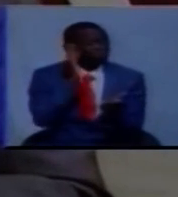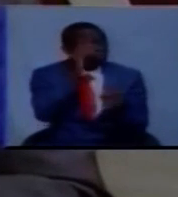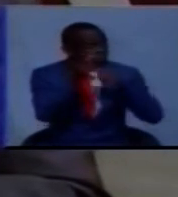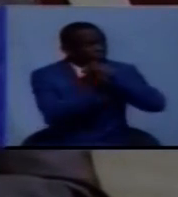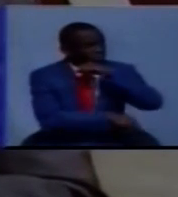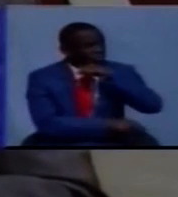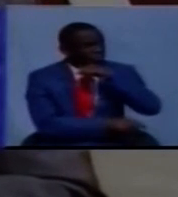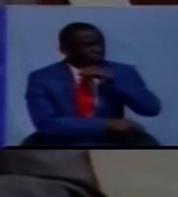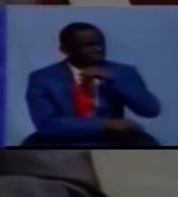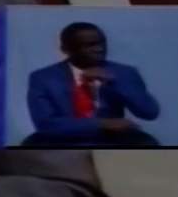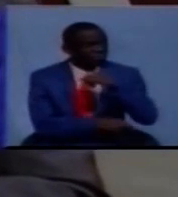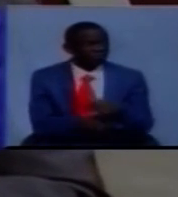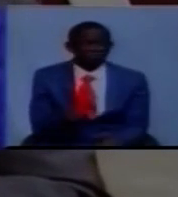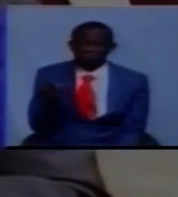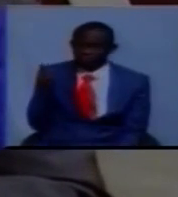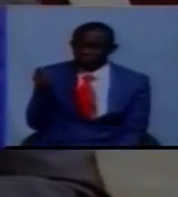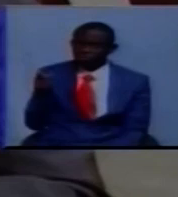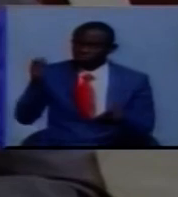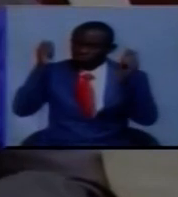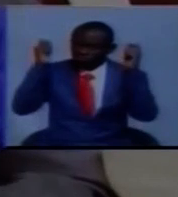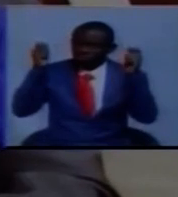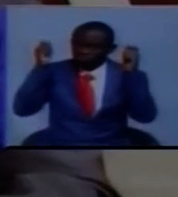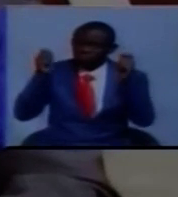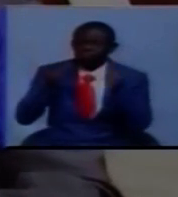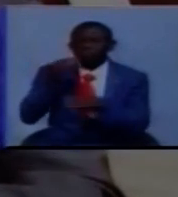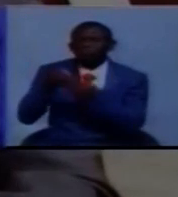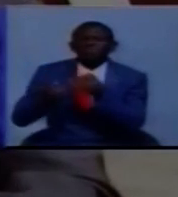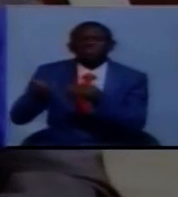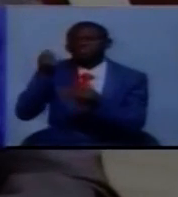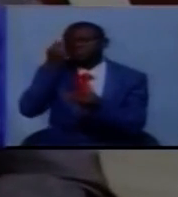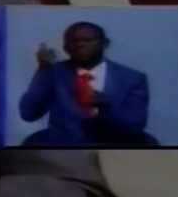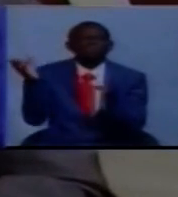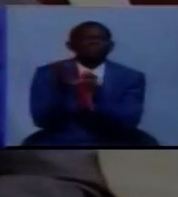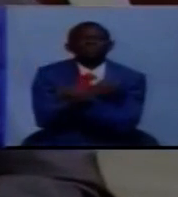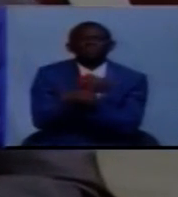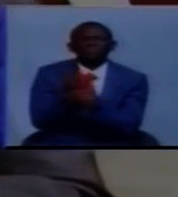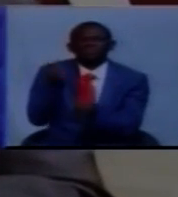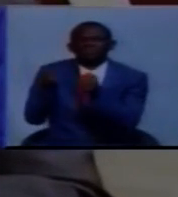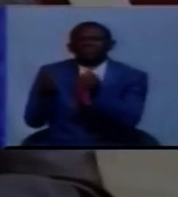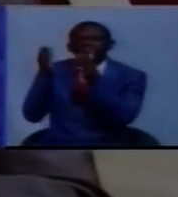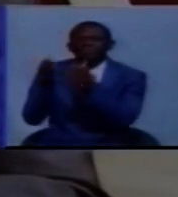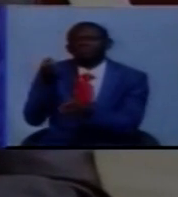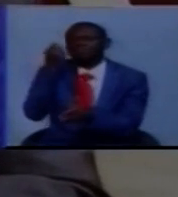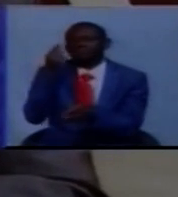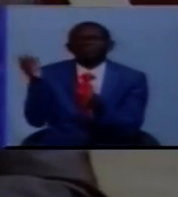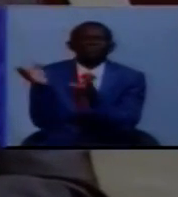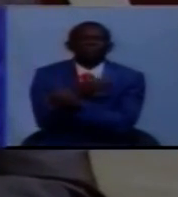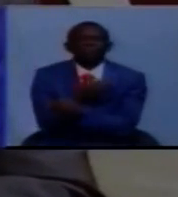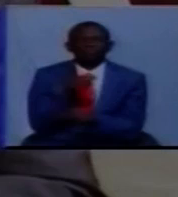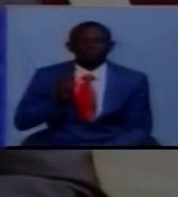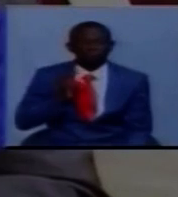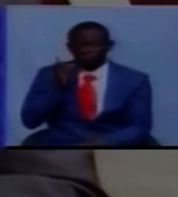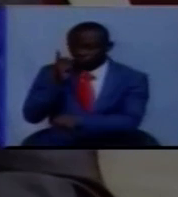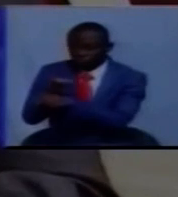can say it was more of communication breakdown, I would say. That's what we have learned, and that's what I've indicated, that this should be the last